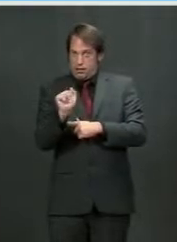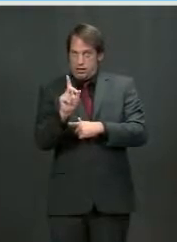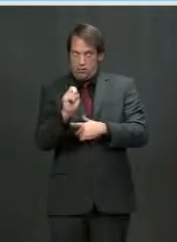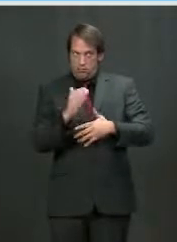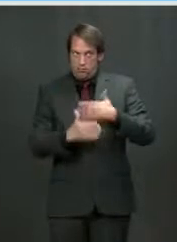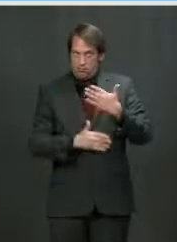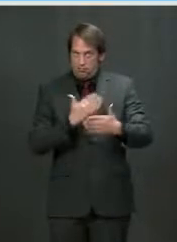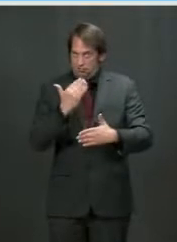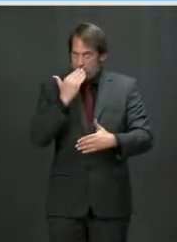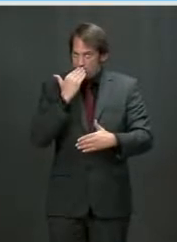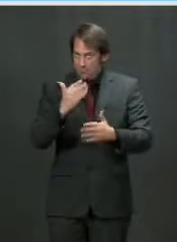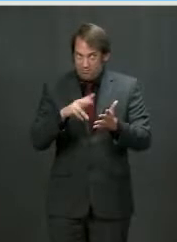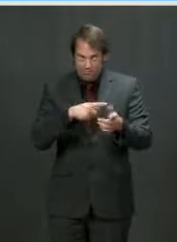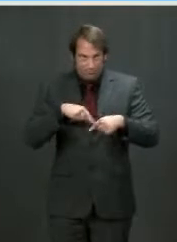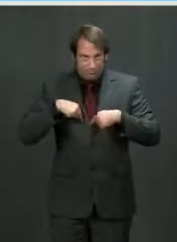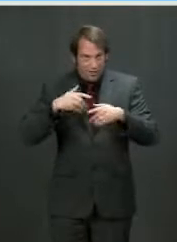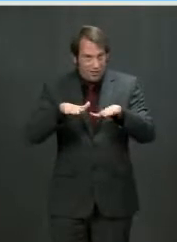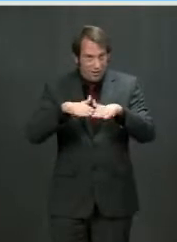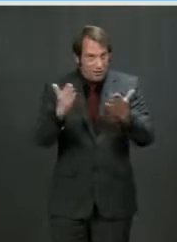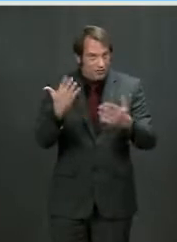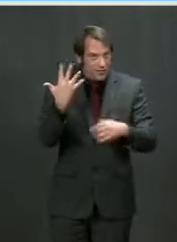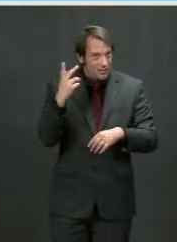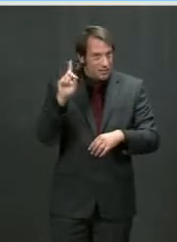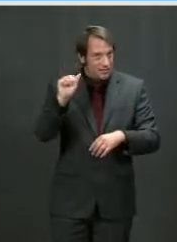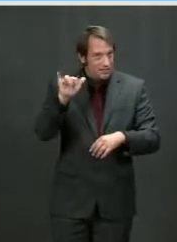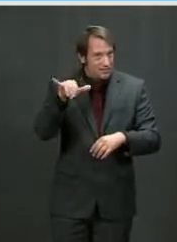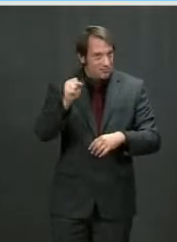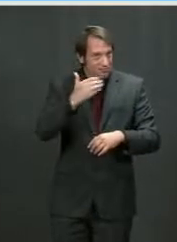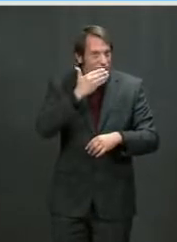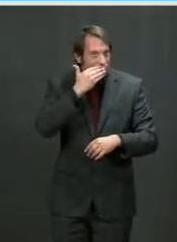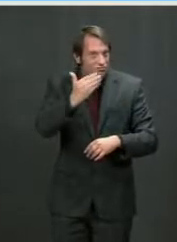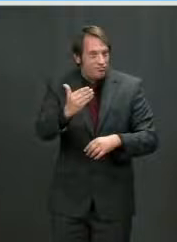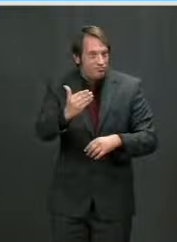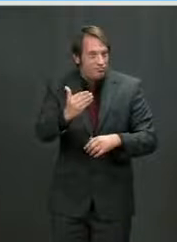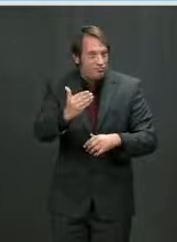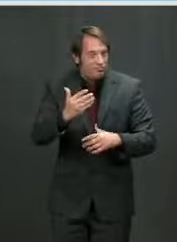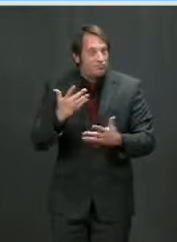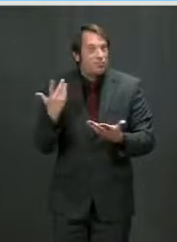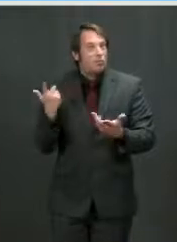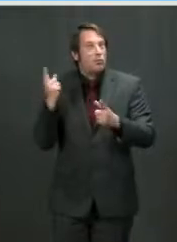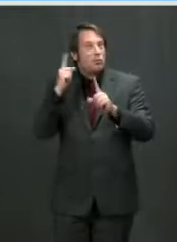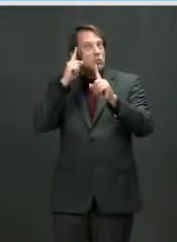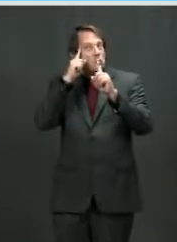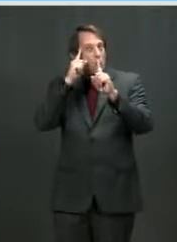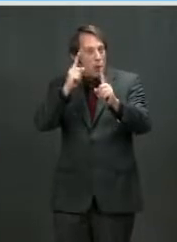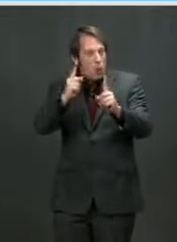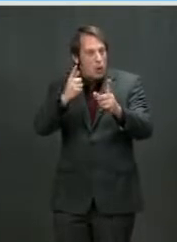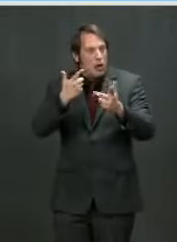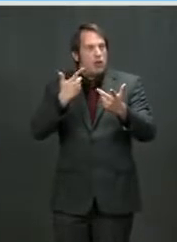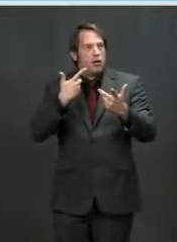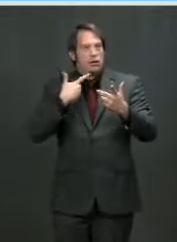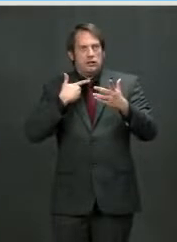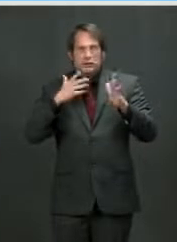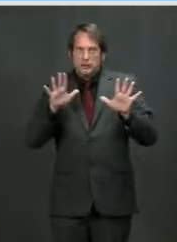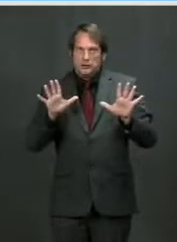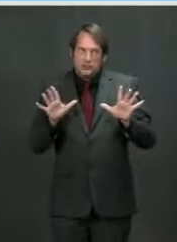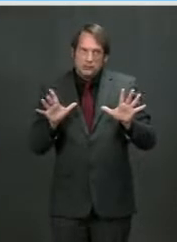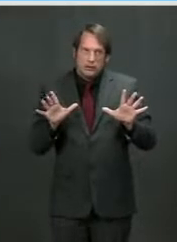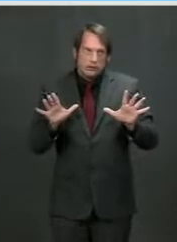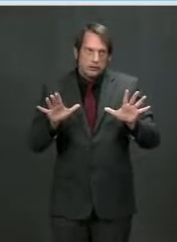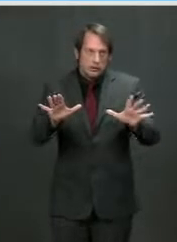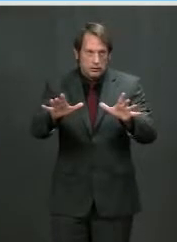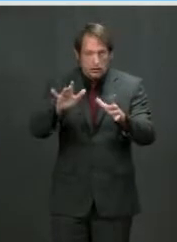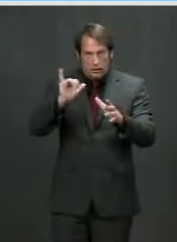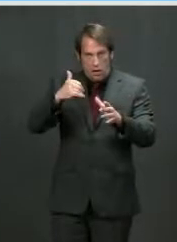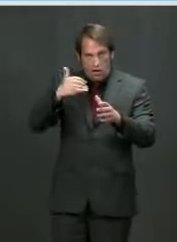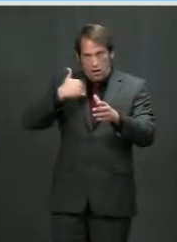of good news, to help meet our goal of ensuring Americans have a vaccine site within 5 miles of where they live,